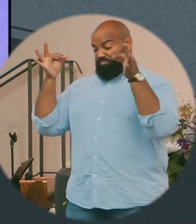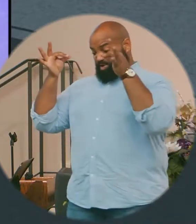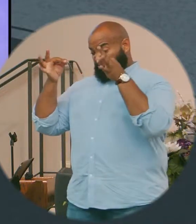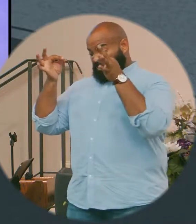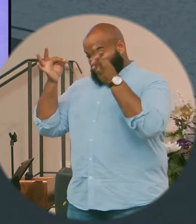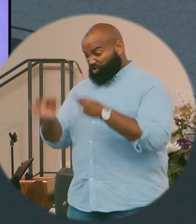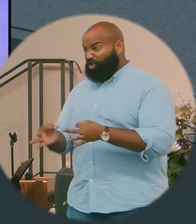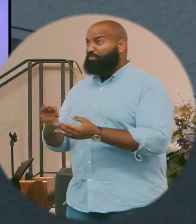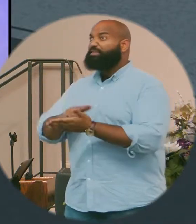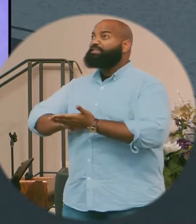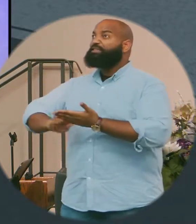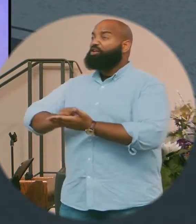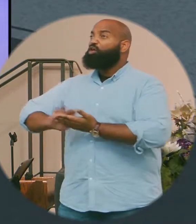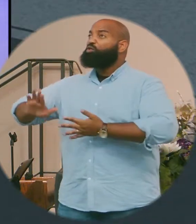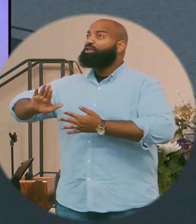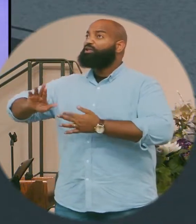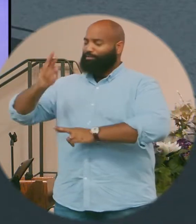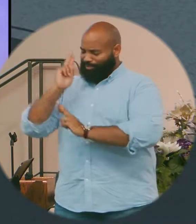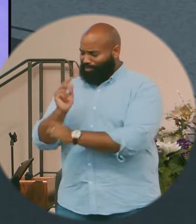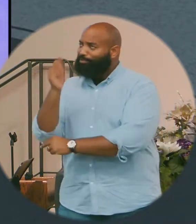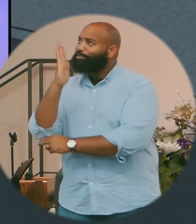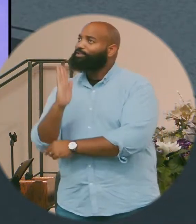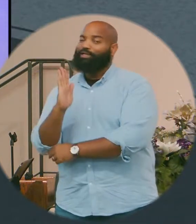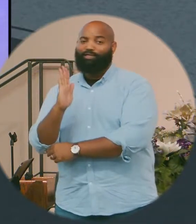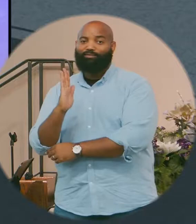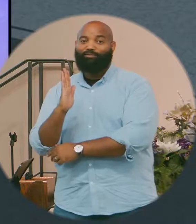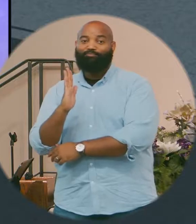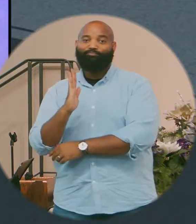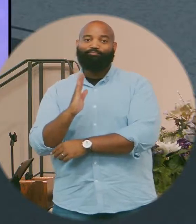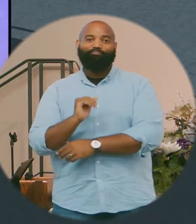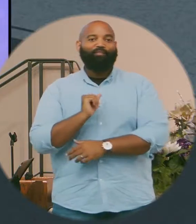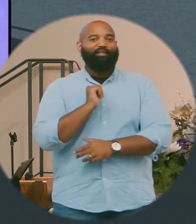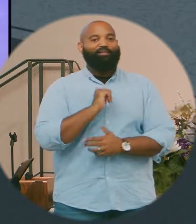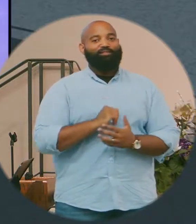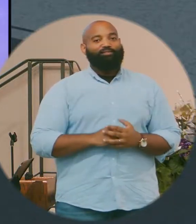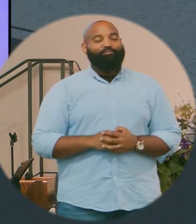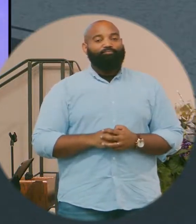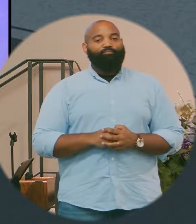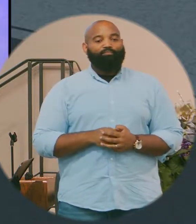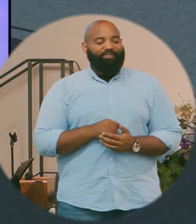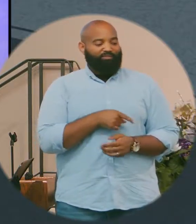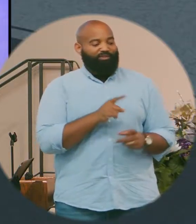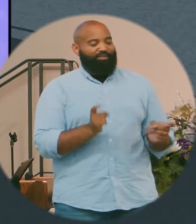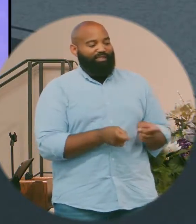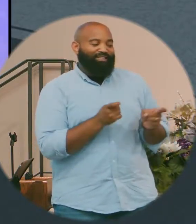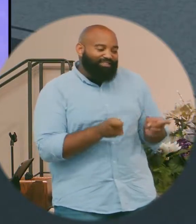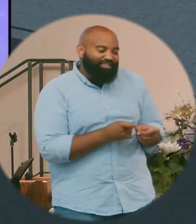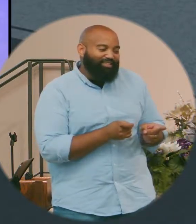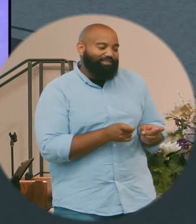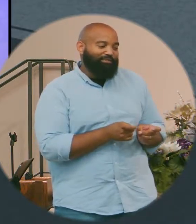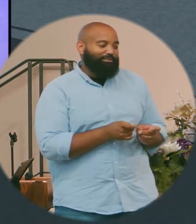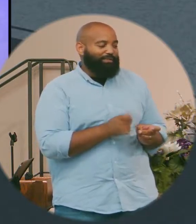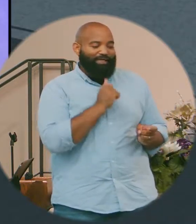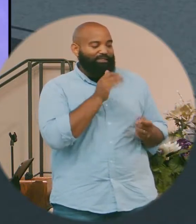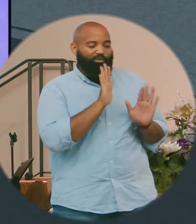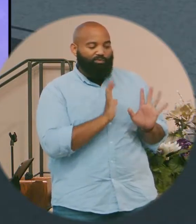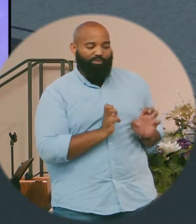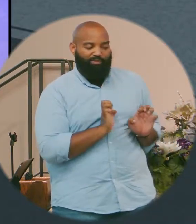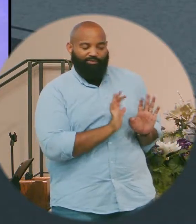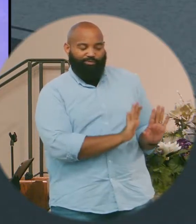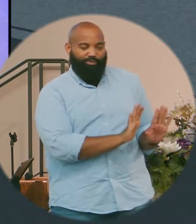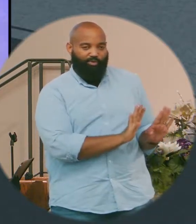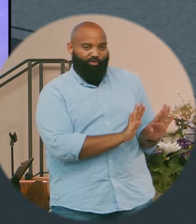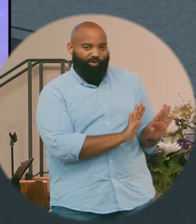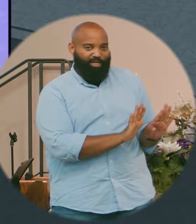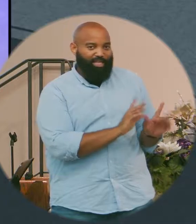of reverence for God. Like I said, it goes beyond just not wanting to be dirty, but you want to be clean. There's